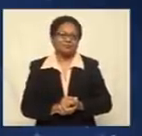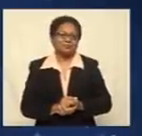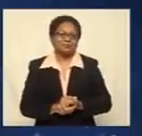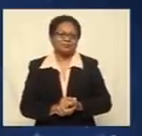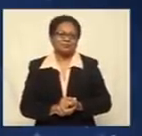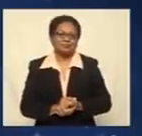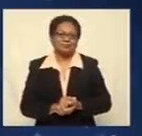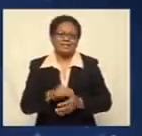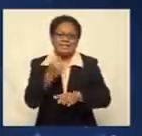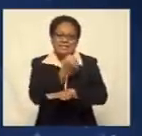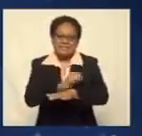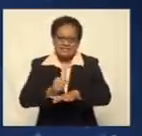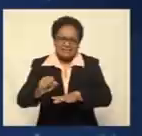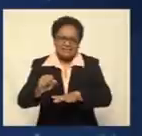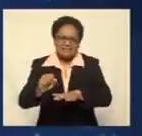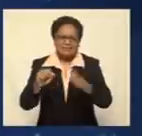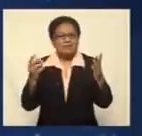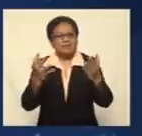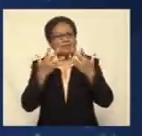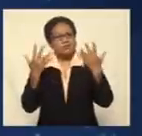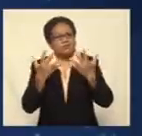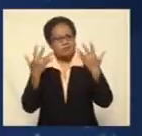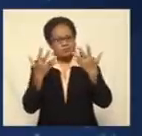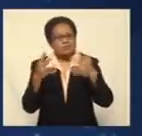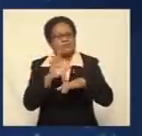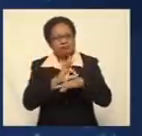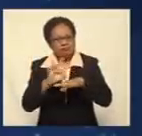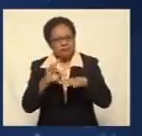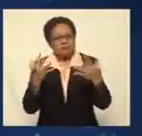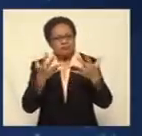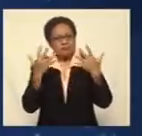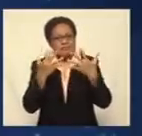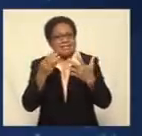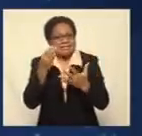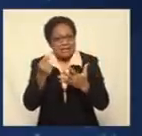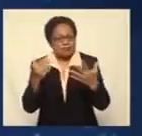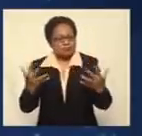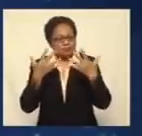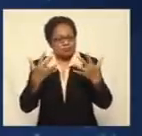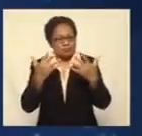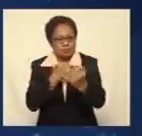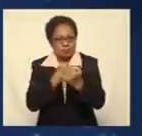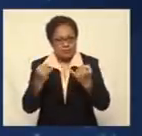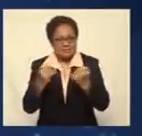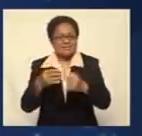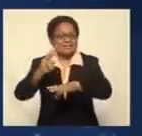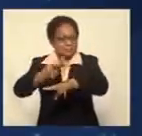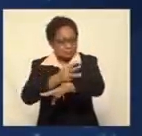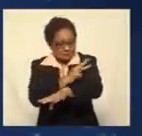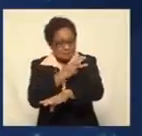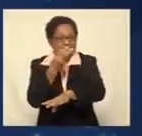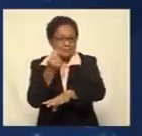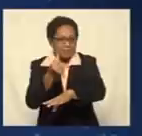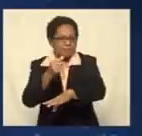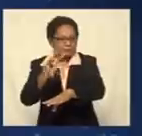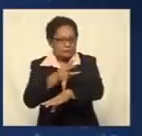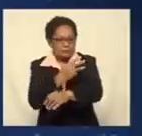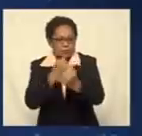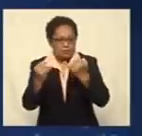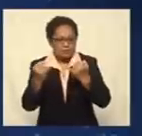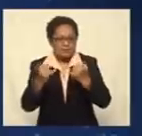At sea, moderate to fresh easterly winds, gusty at times, moderate to rough seas. The next high tide is